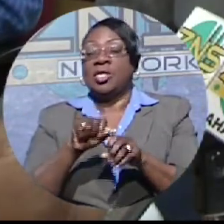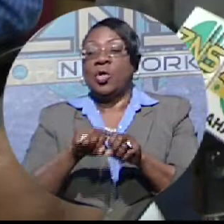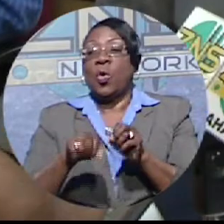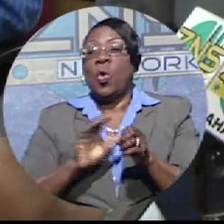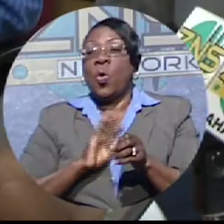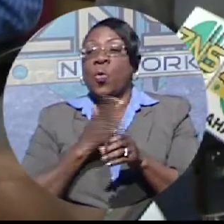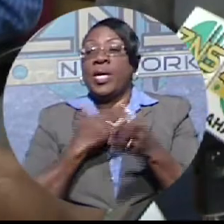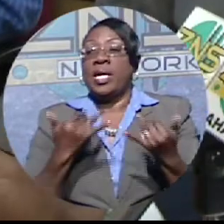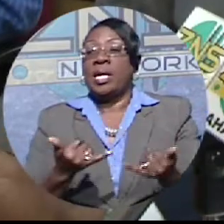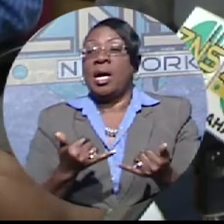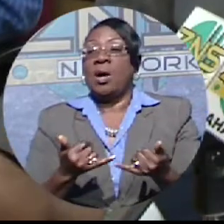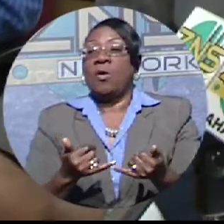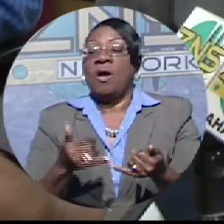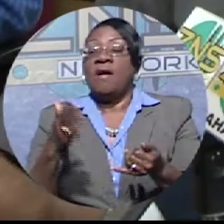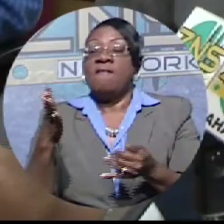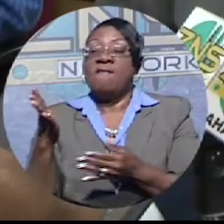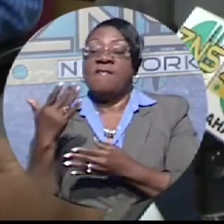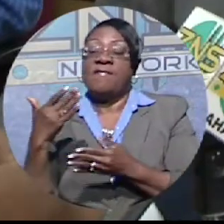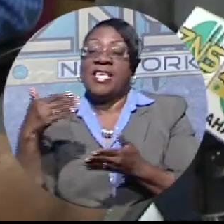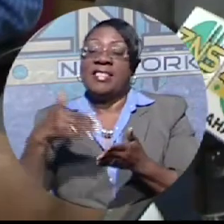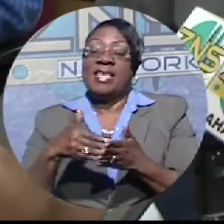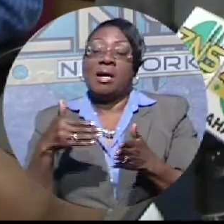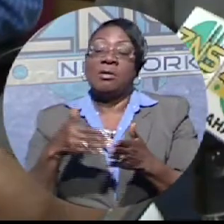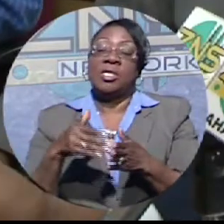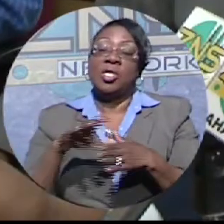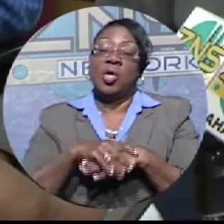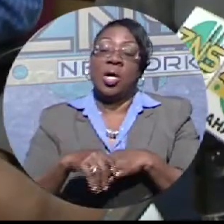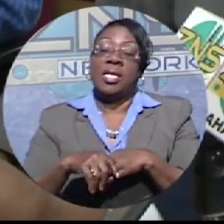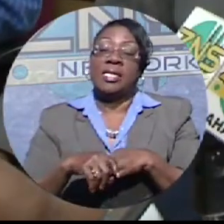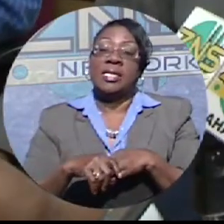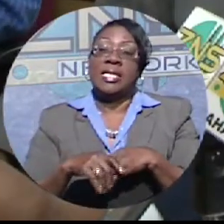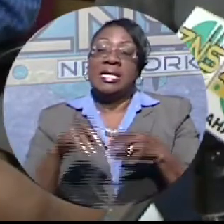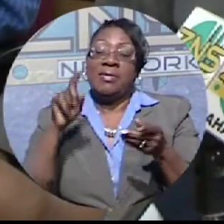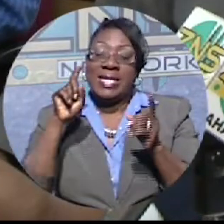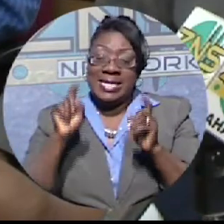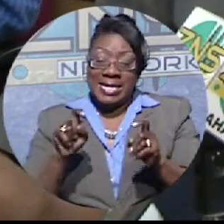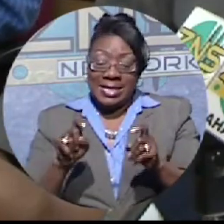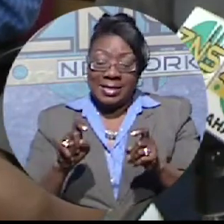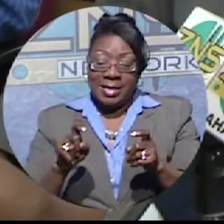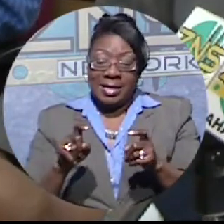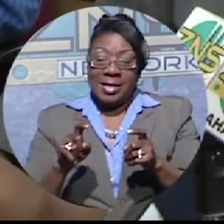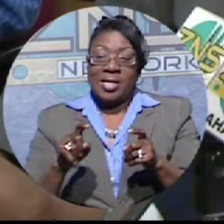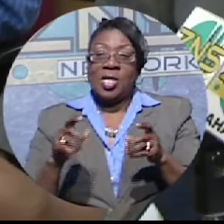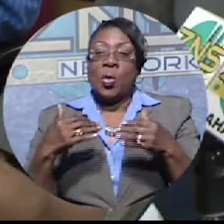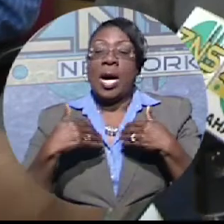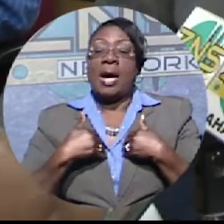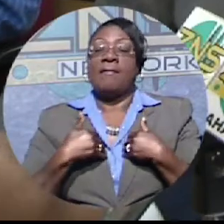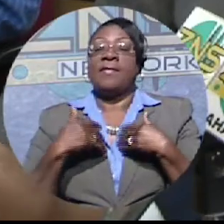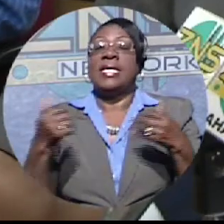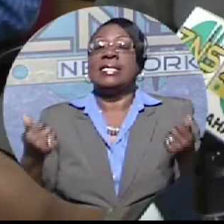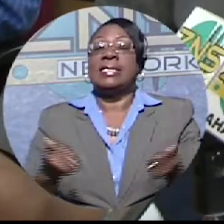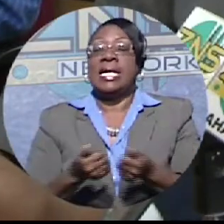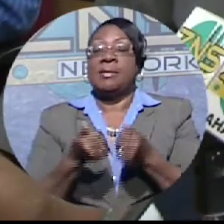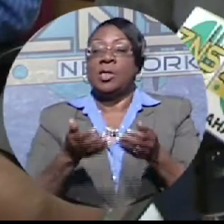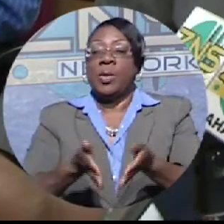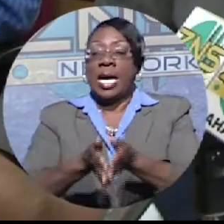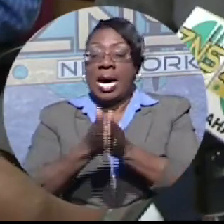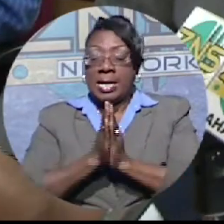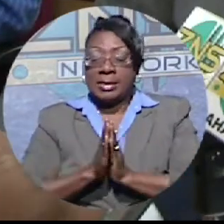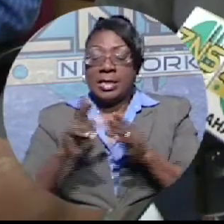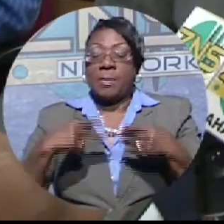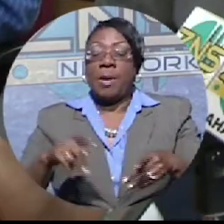now $15,000 in the res just trying to pull this tournament off, and so we want to ask the general public to come forward and